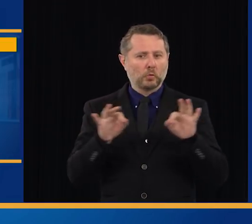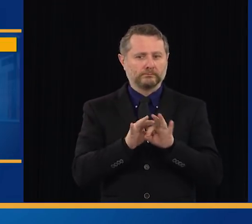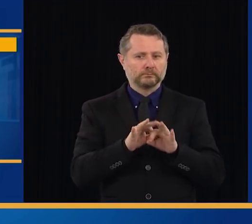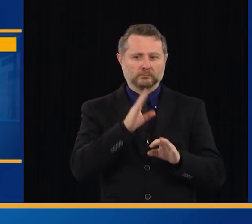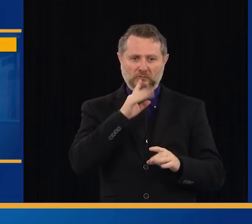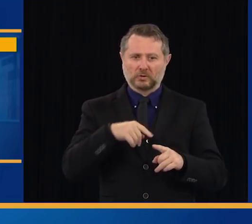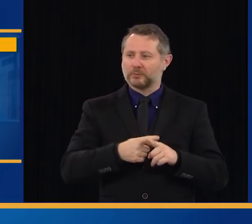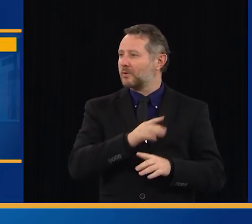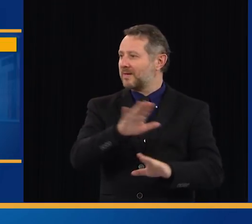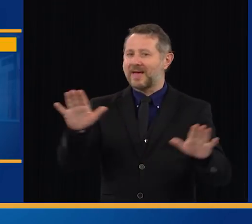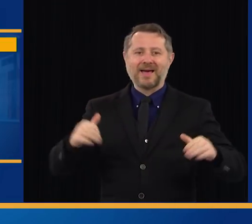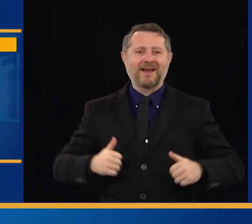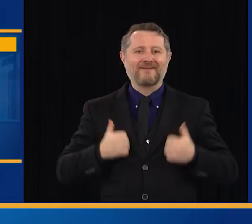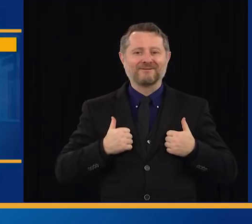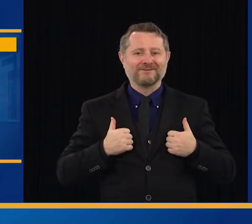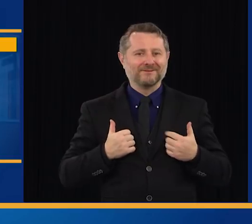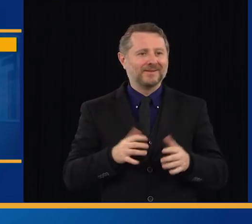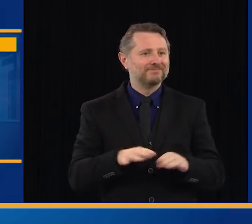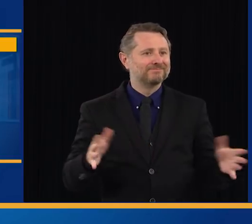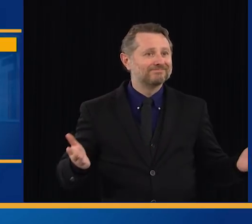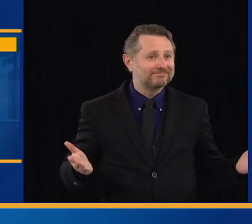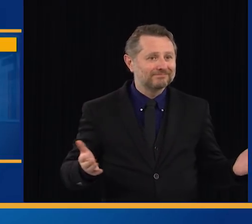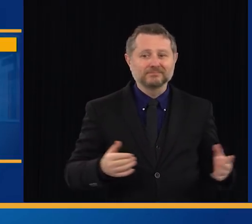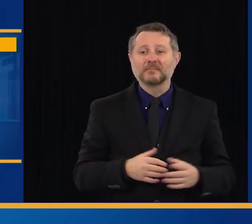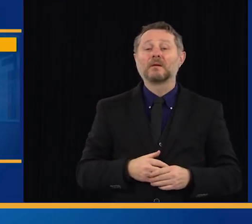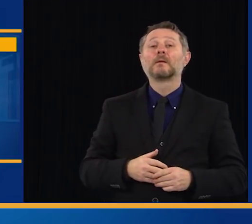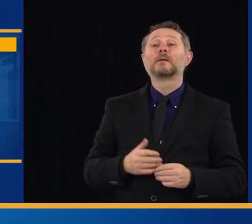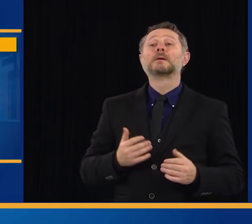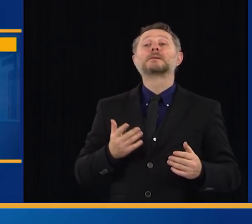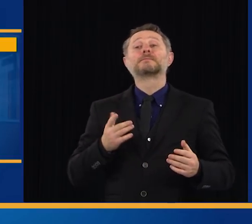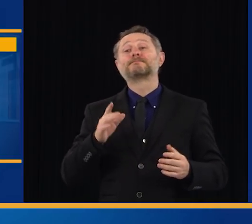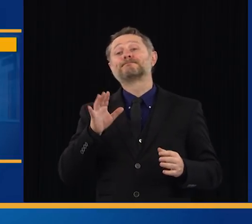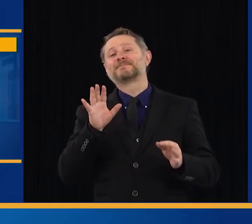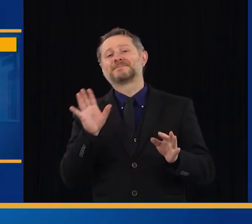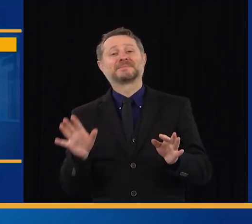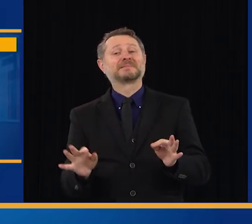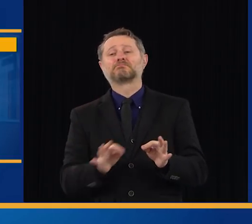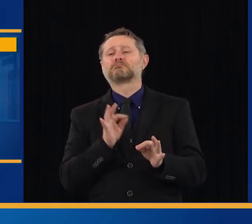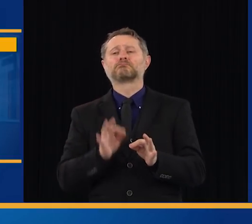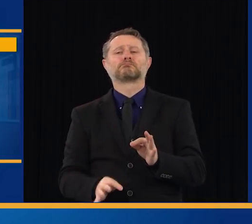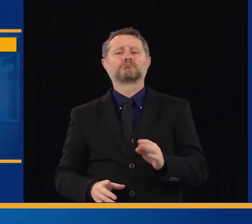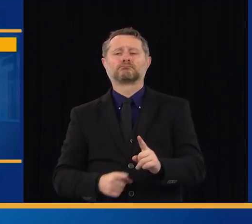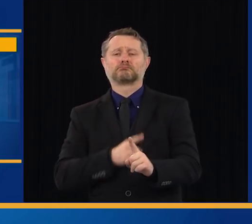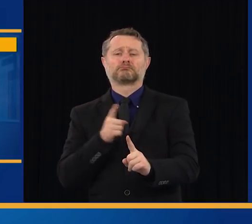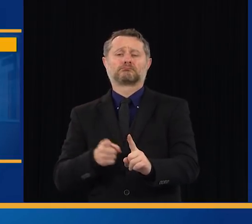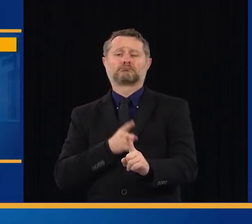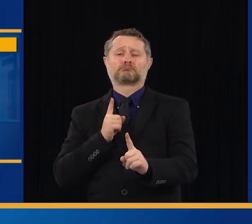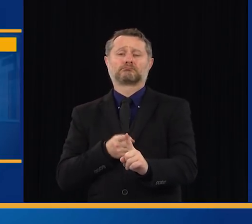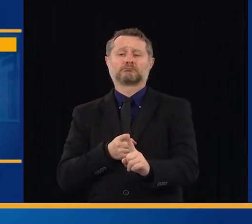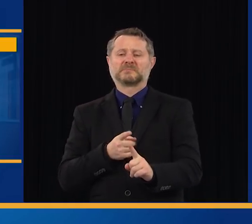As relatively simple and possibly annoying as it